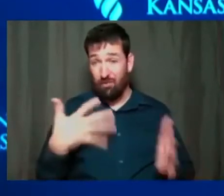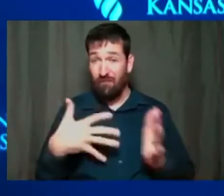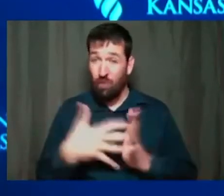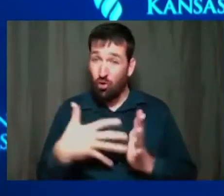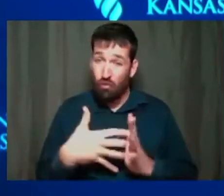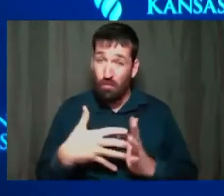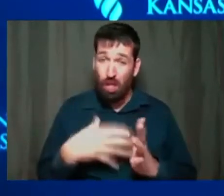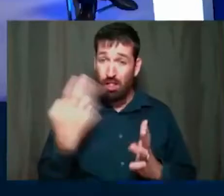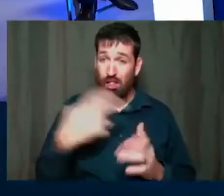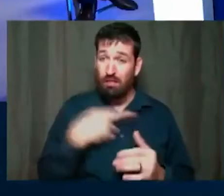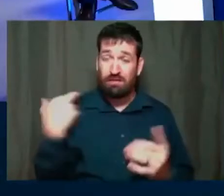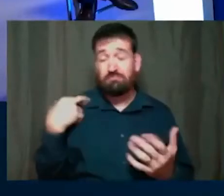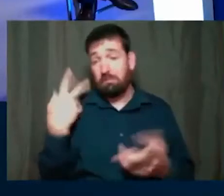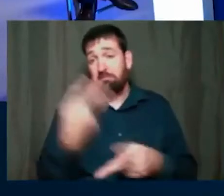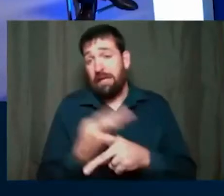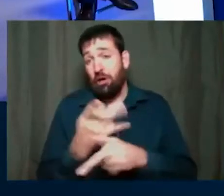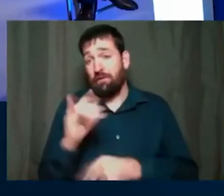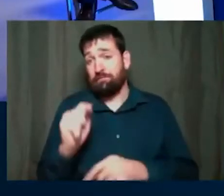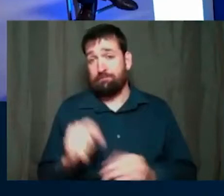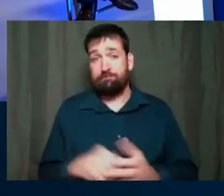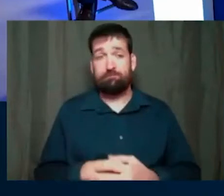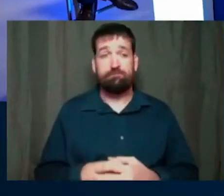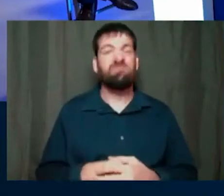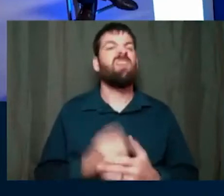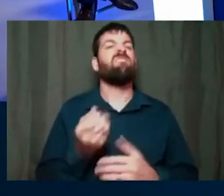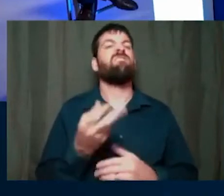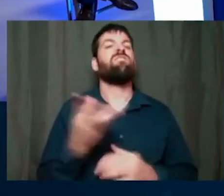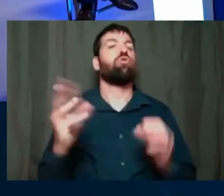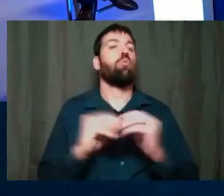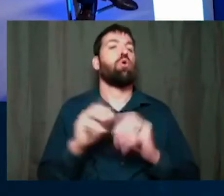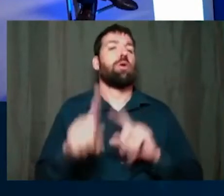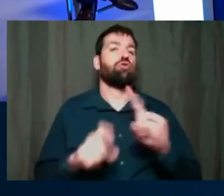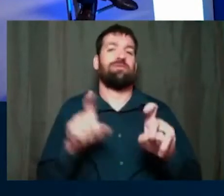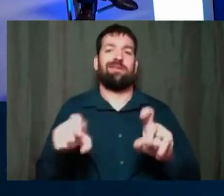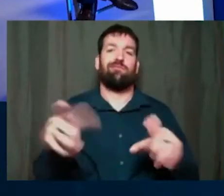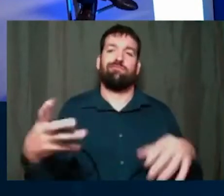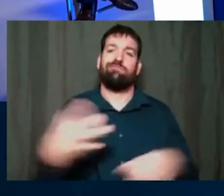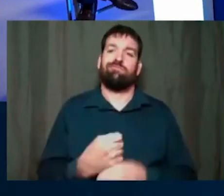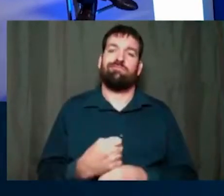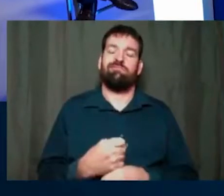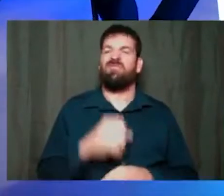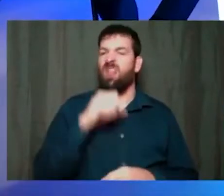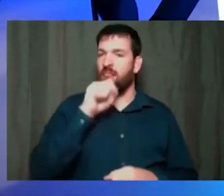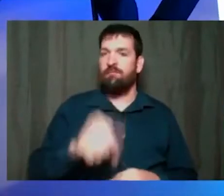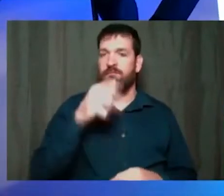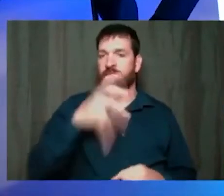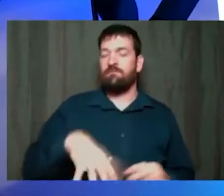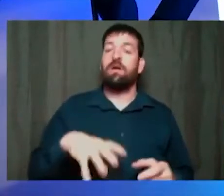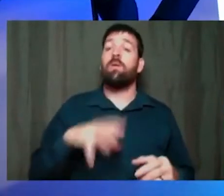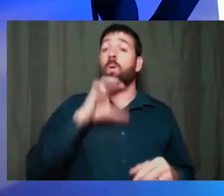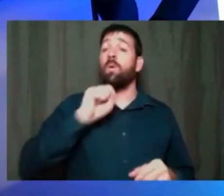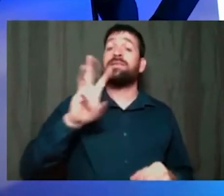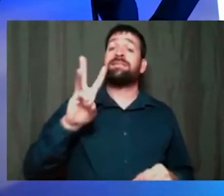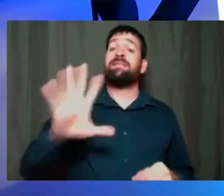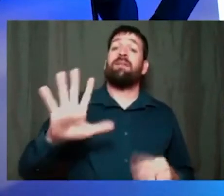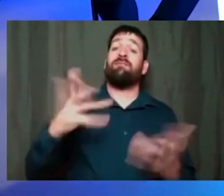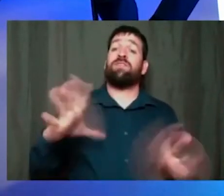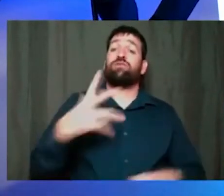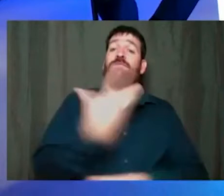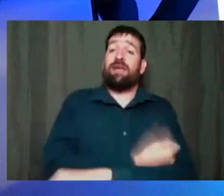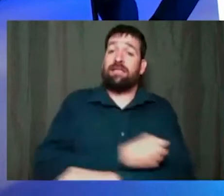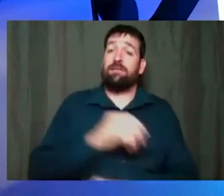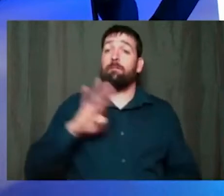yourself. I have just a few more questions, and I just have to read Kathy. I love this gal. She says, I'm 65, vaxxed and boosted. She cares